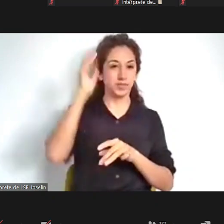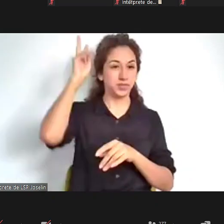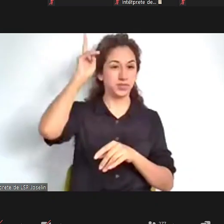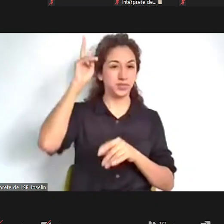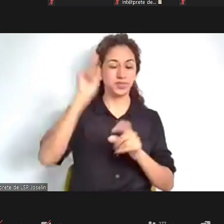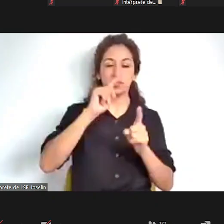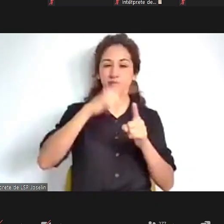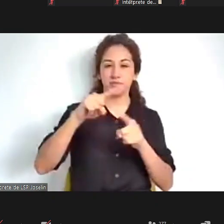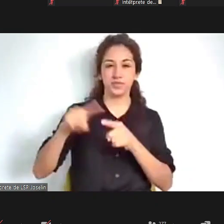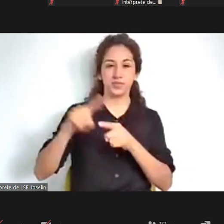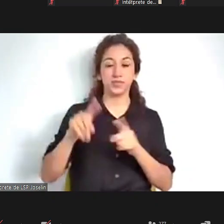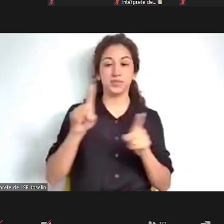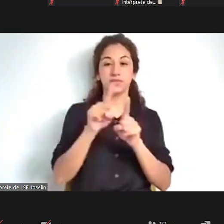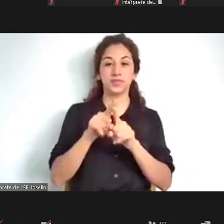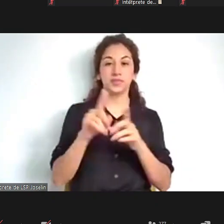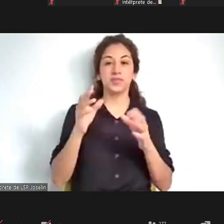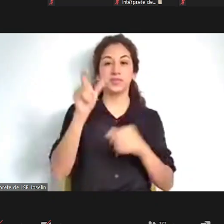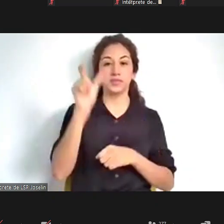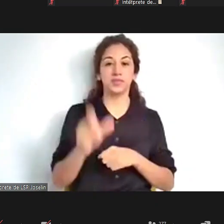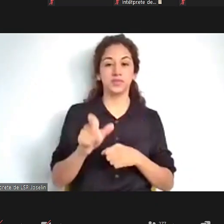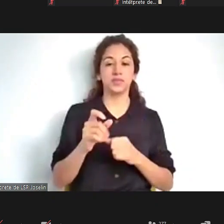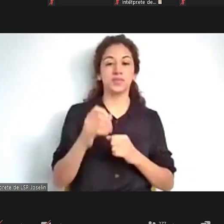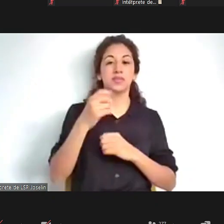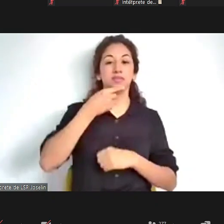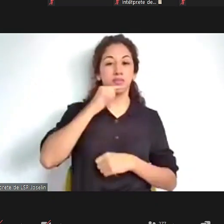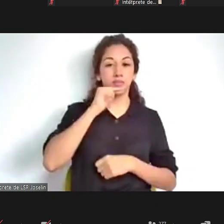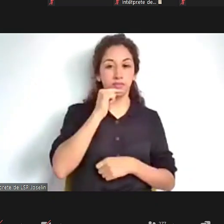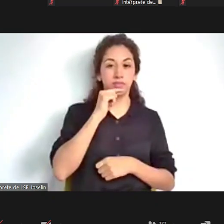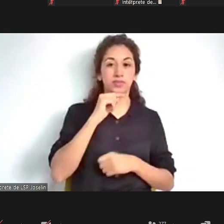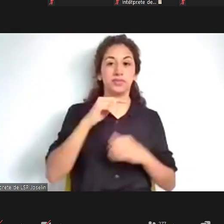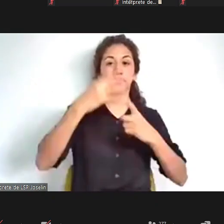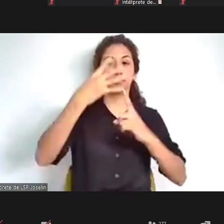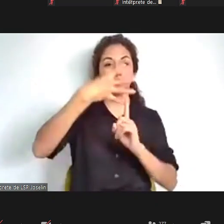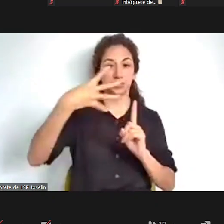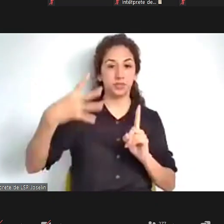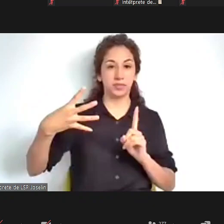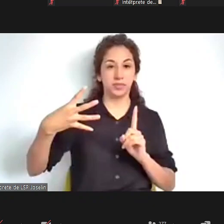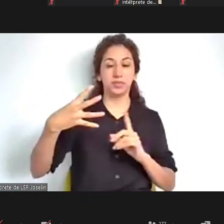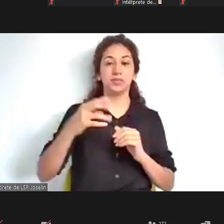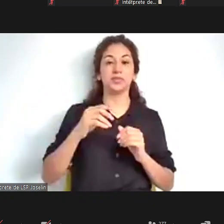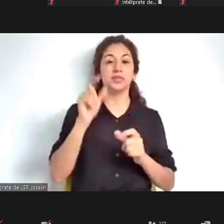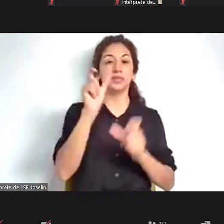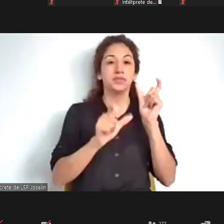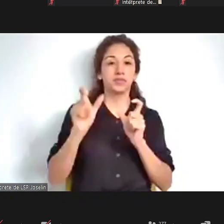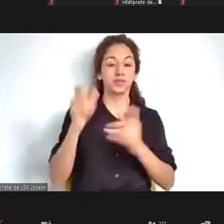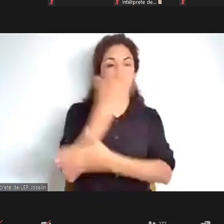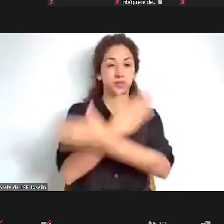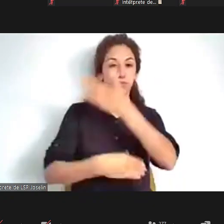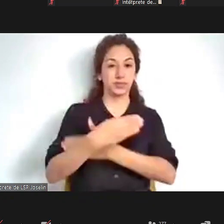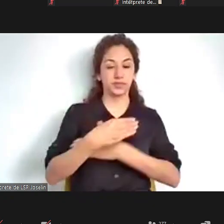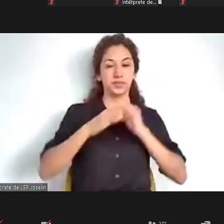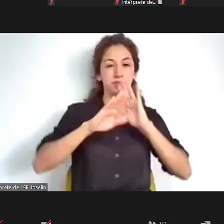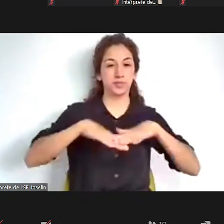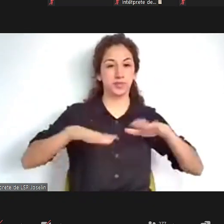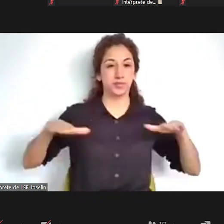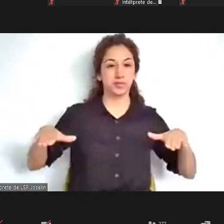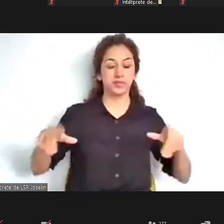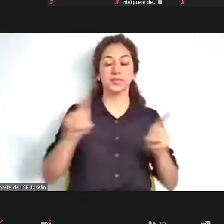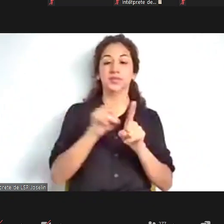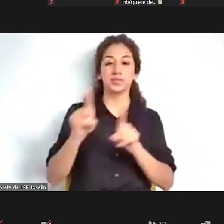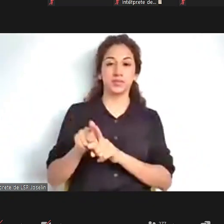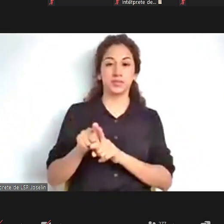representatives to the organizations of women and lgtbqi persons and the